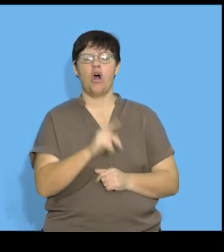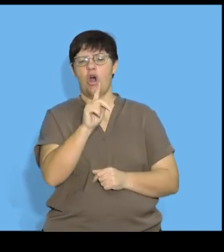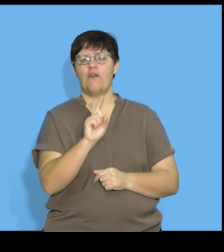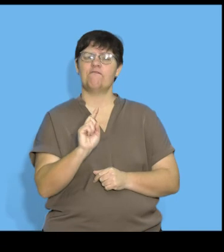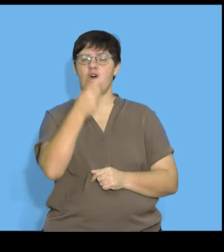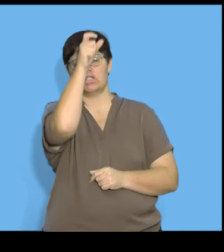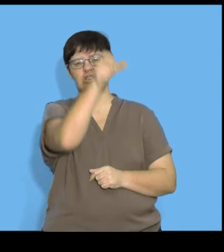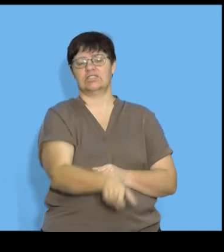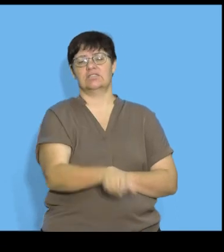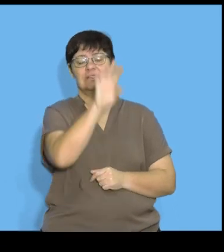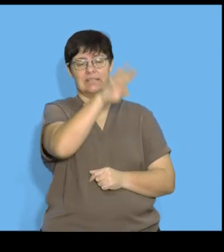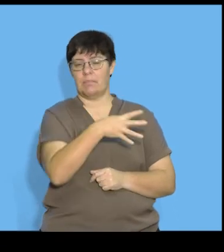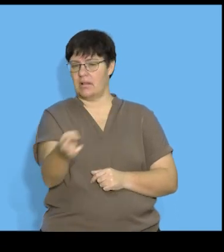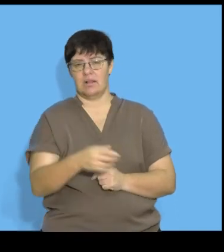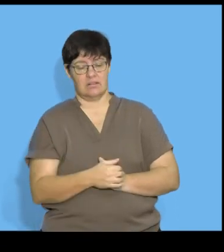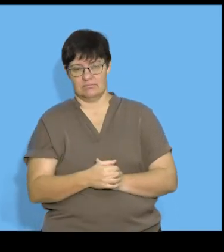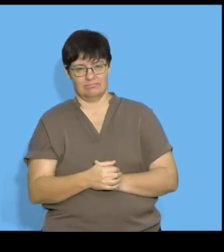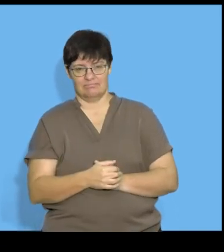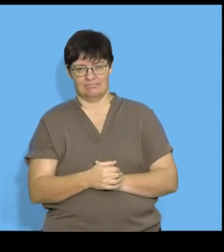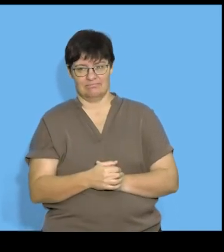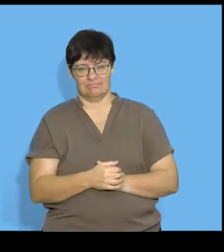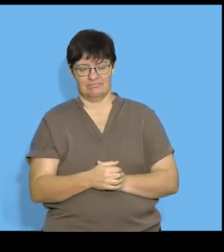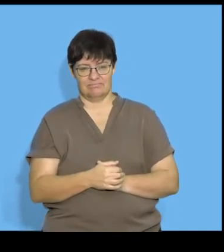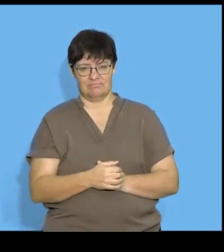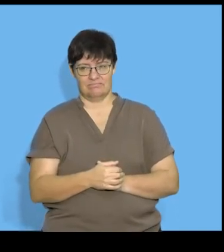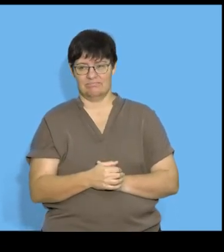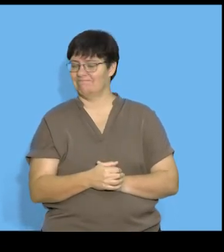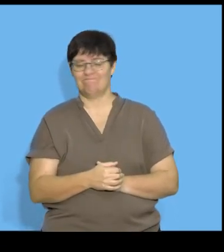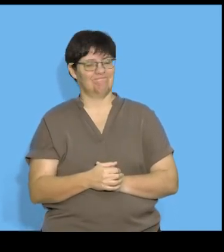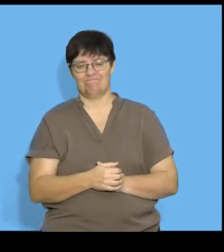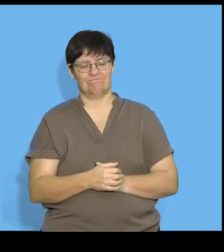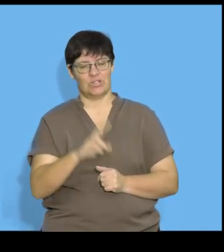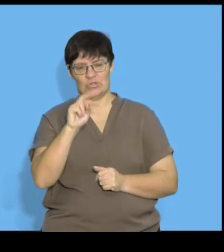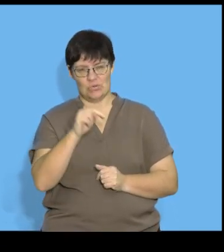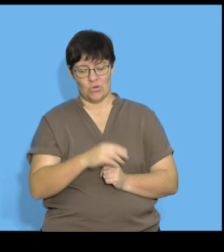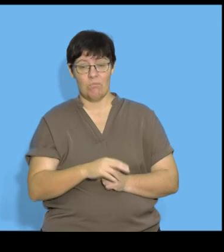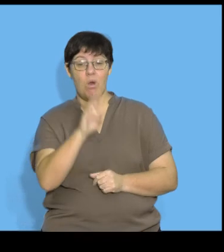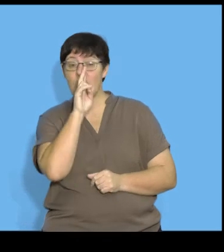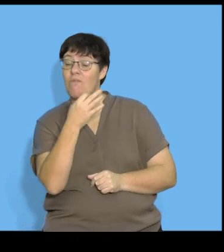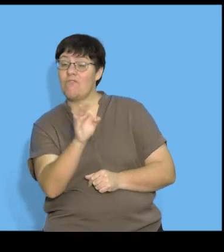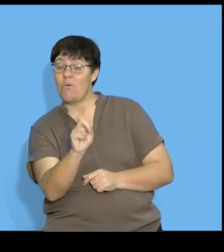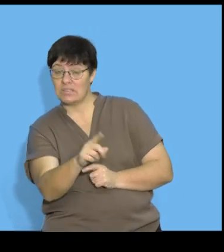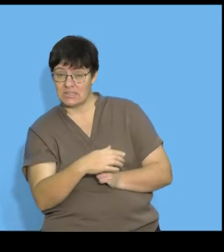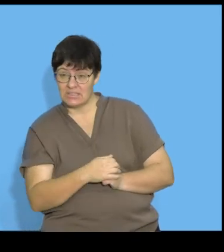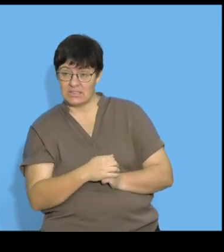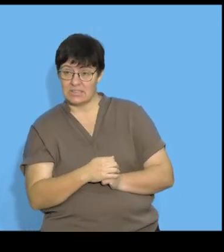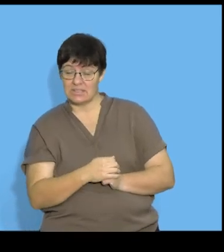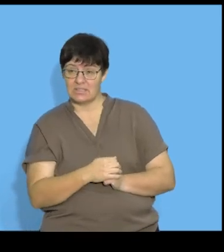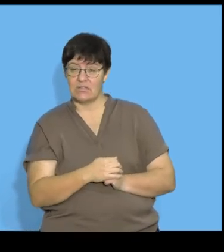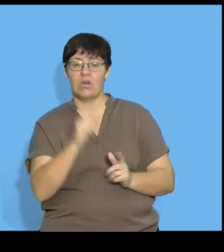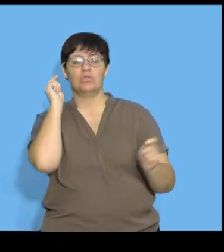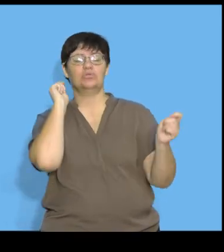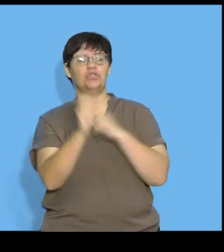in the table. That is, all right, weeks. No, it's not. What were we looking for? What could we change?